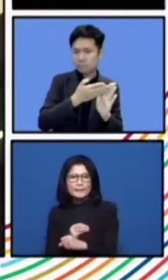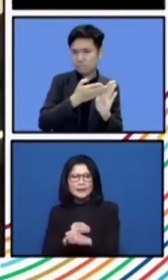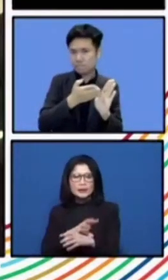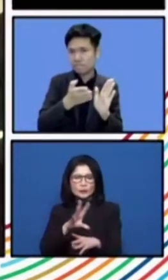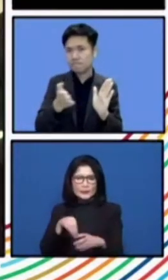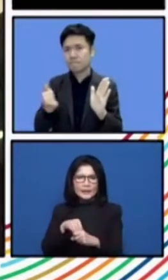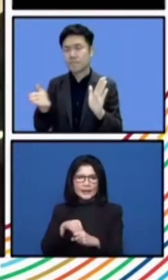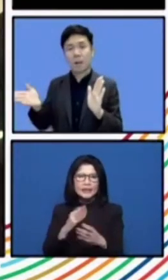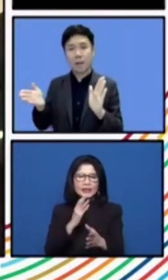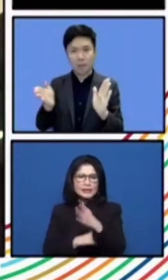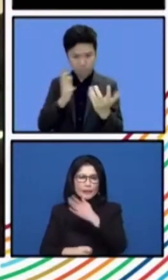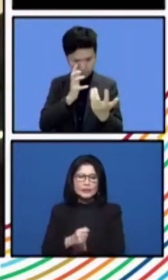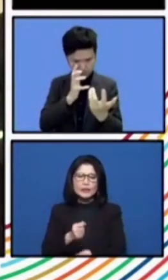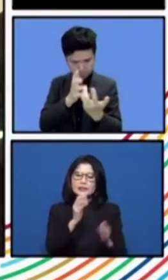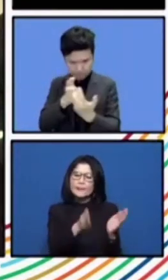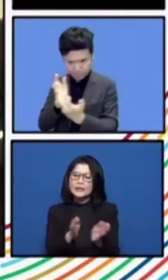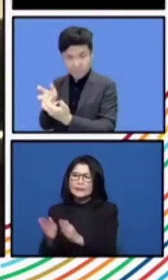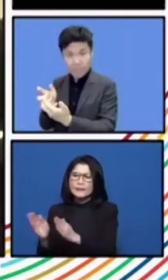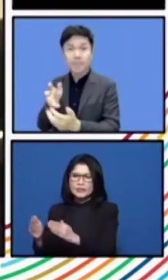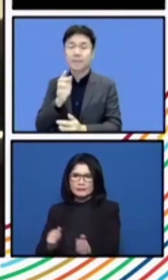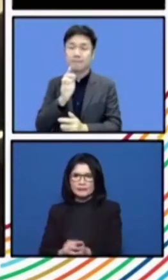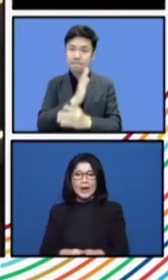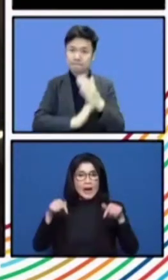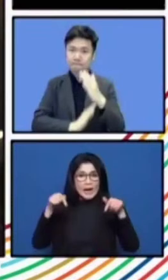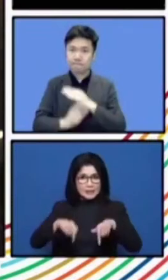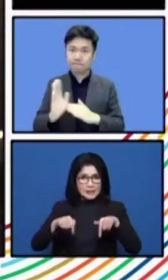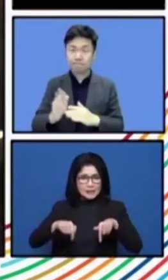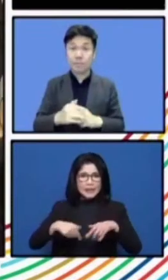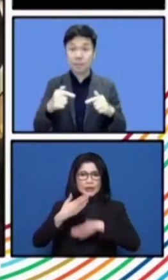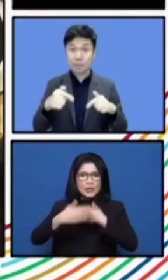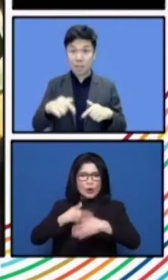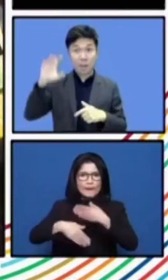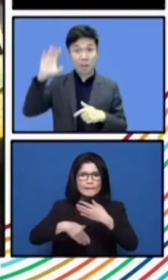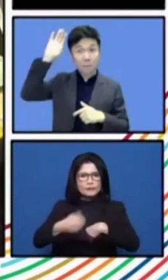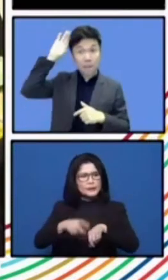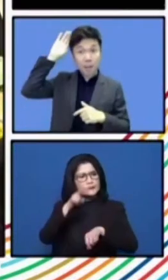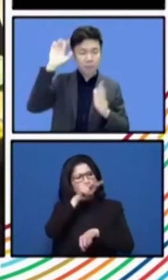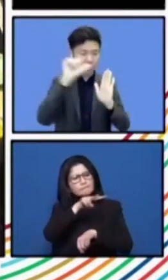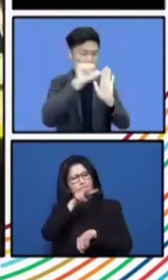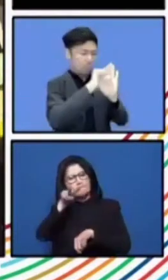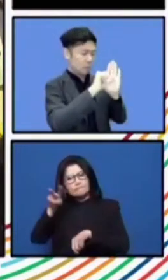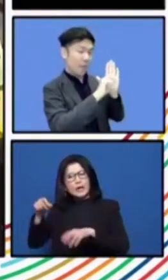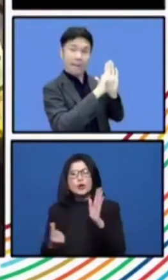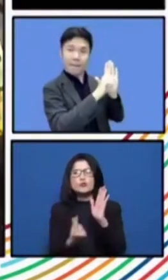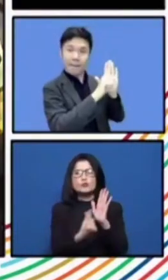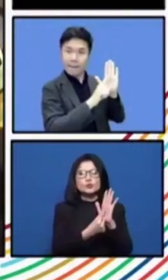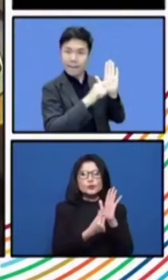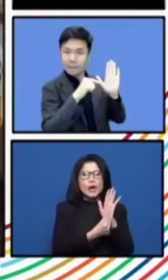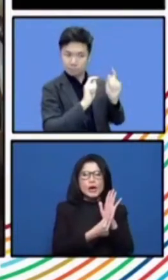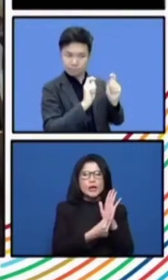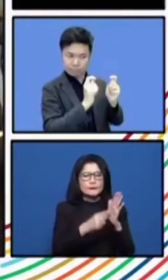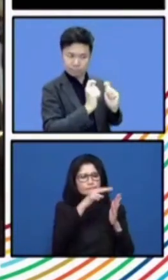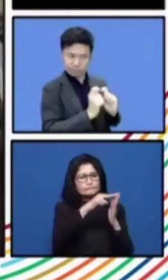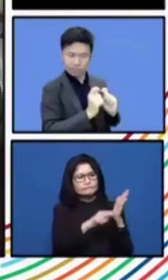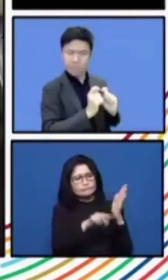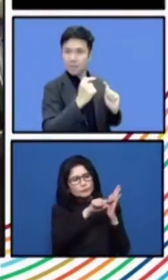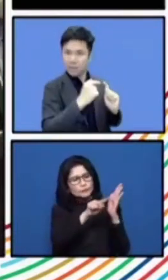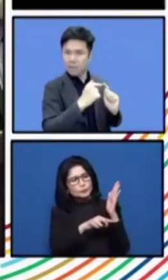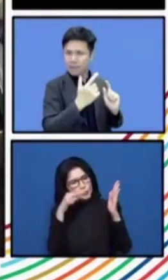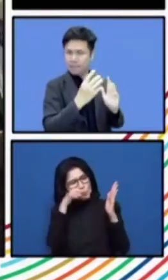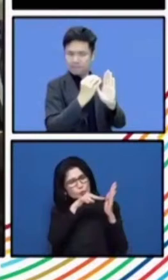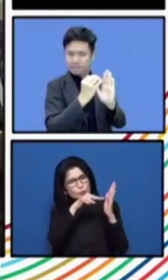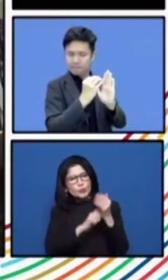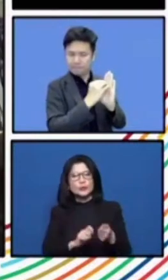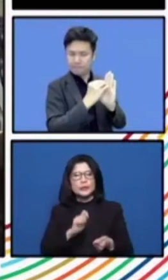reviewing the Disability Act of the Maldives and the revised act will have new legislative measures that will pave the